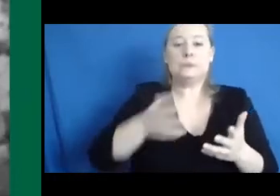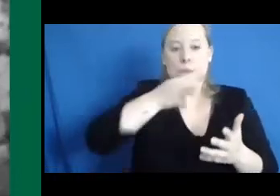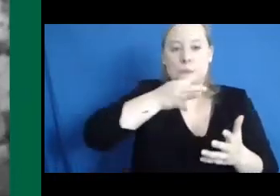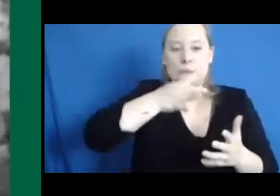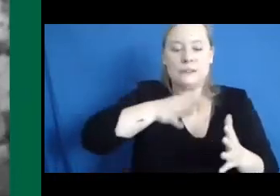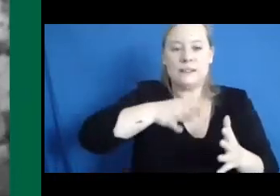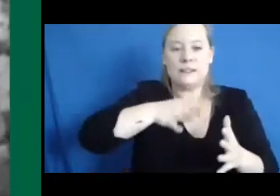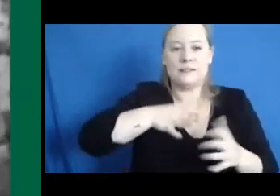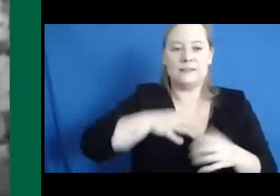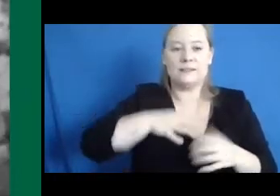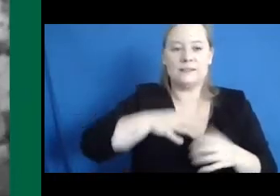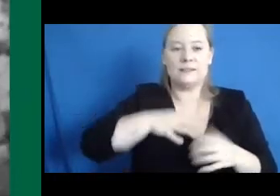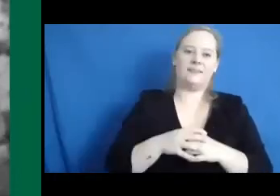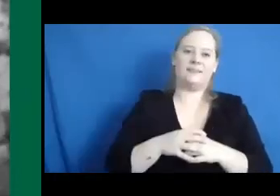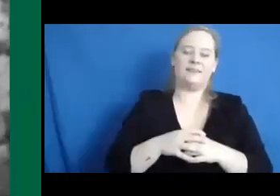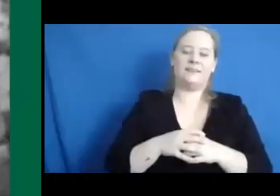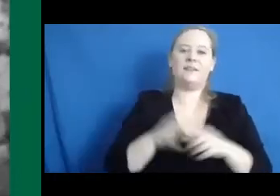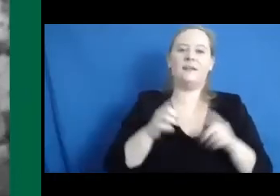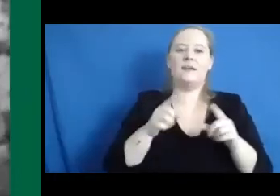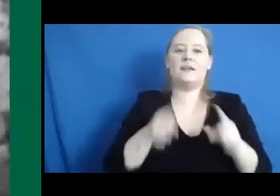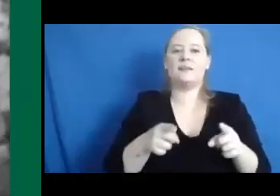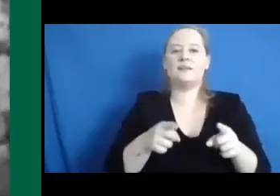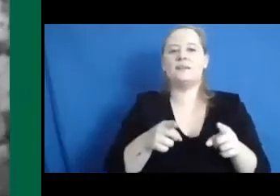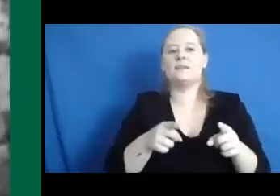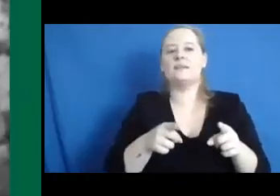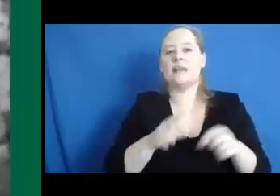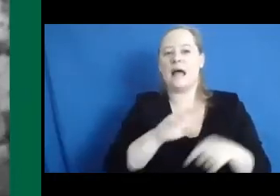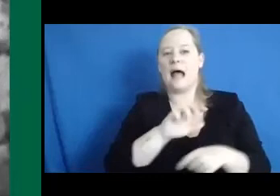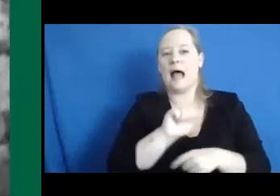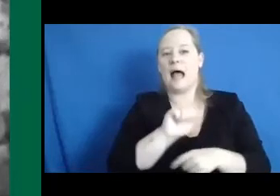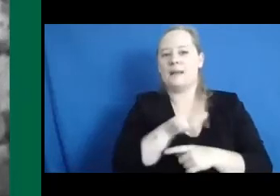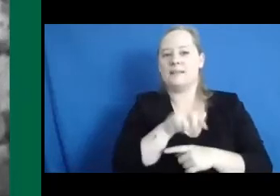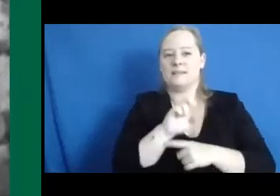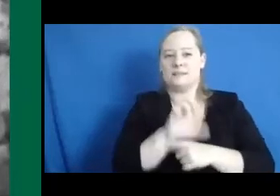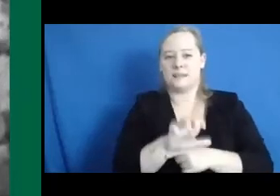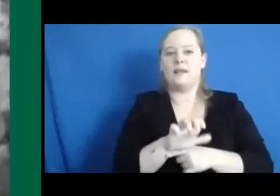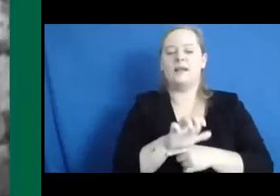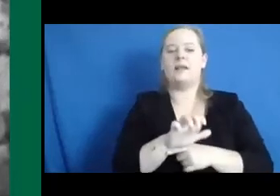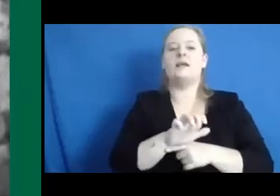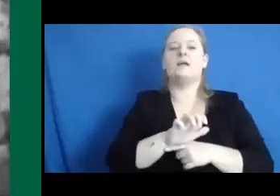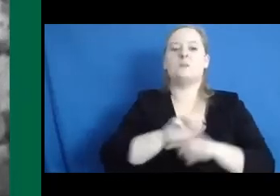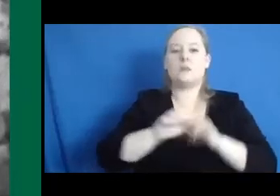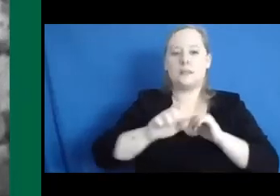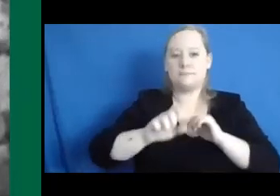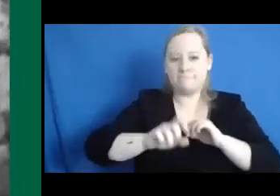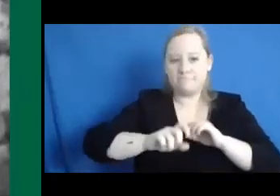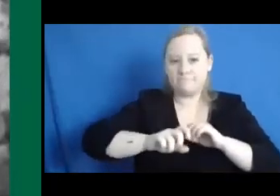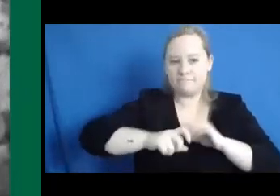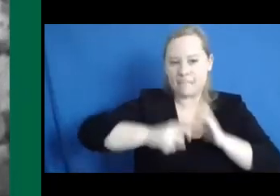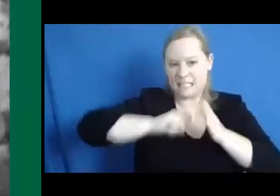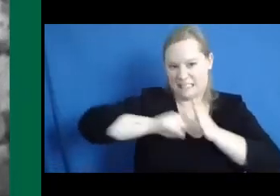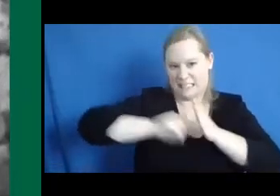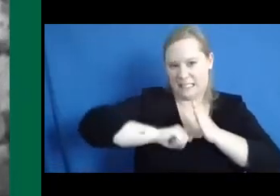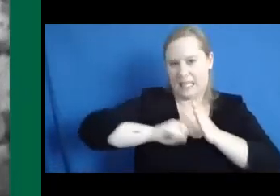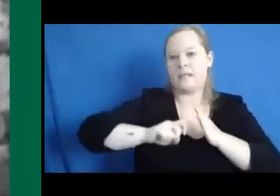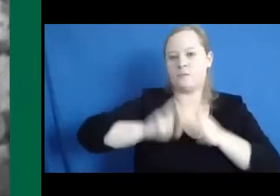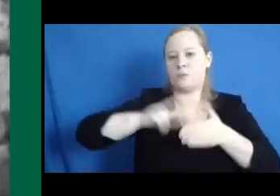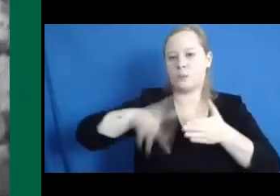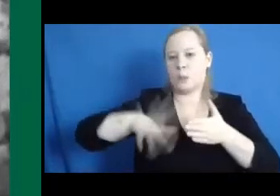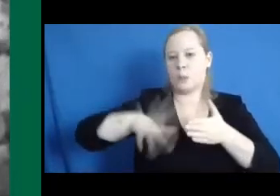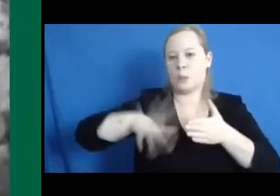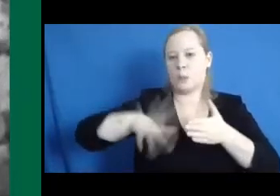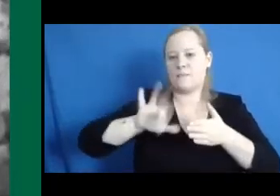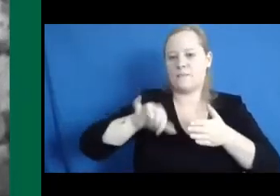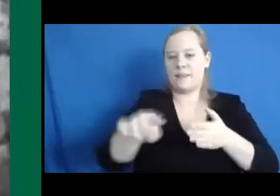The Aztec Reservoir, we did some scanning electron microscopy. This is a result of one of those. I just want to